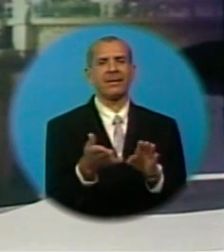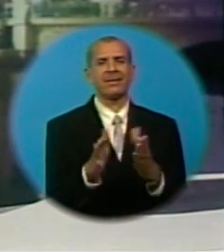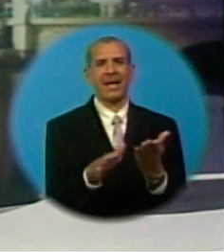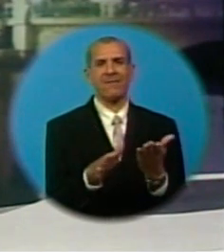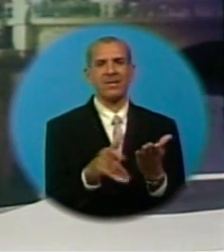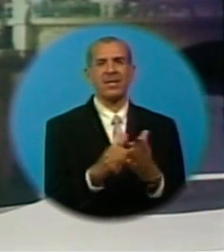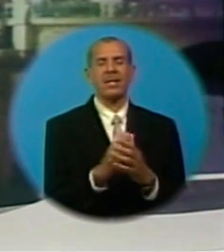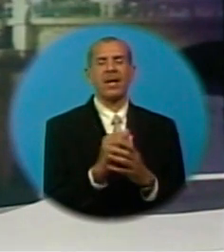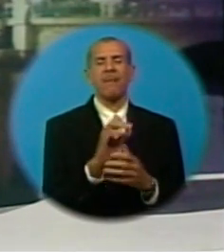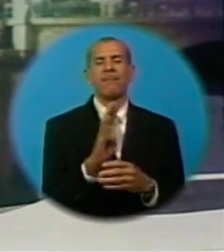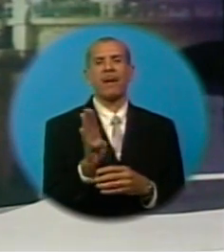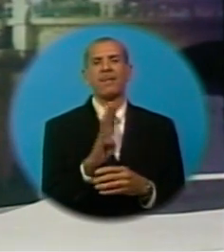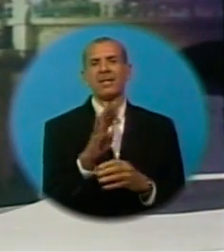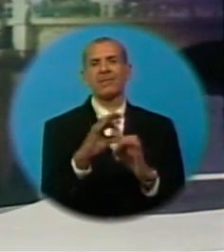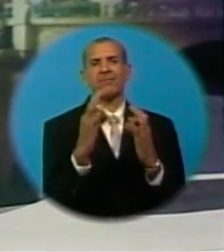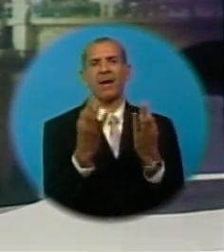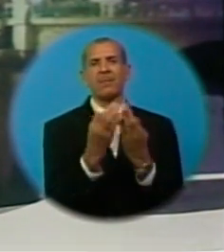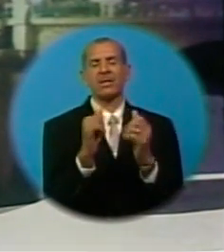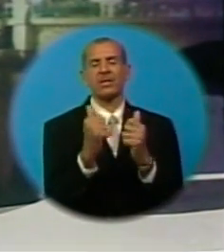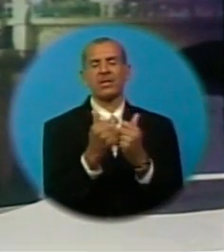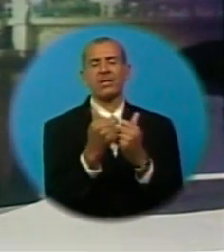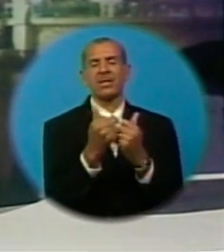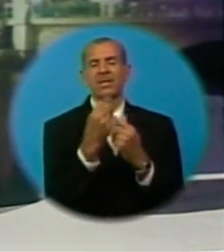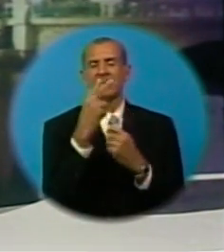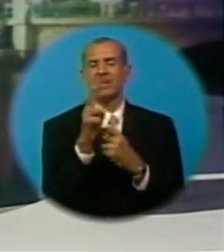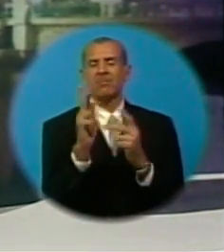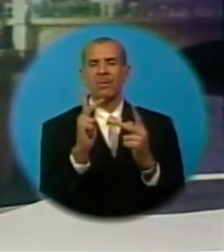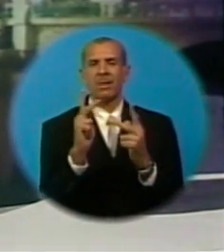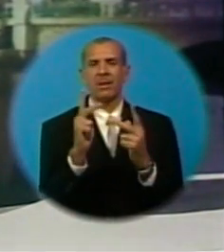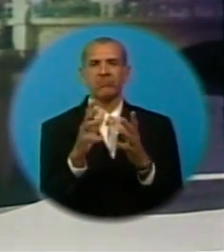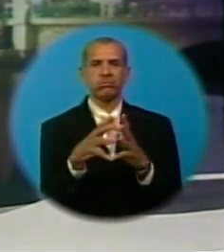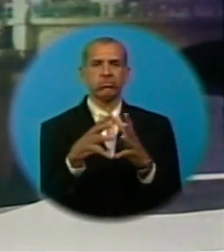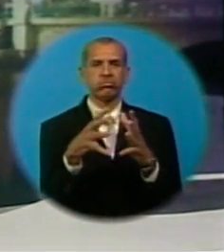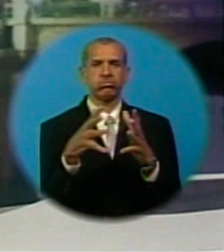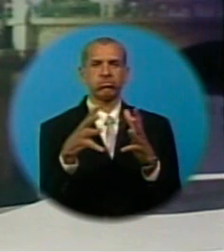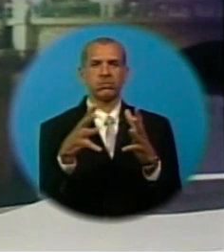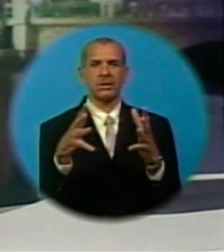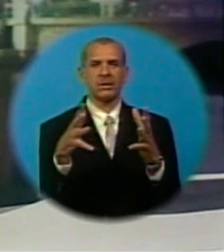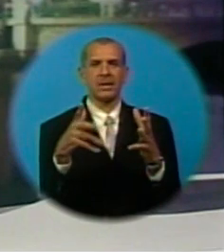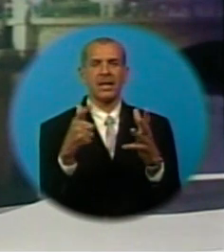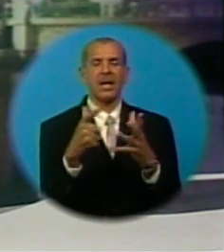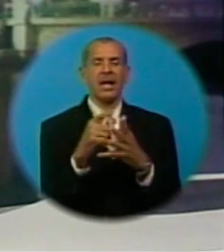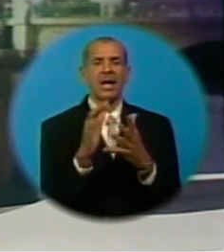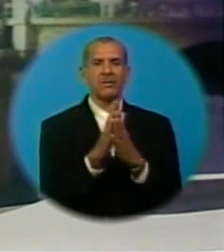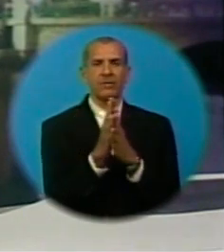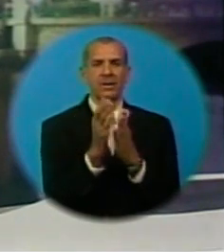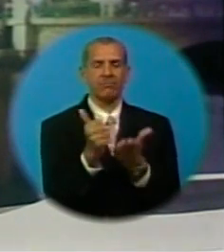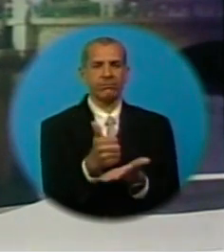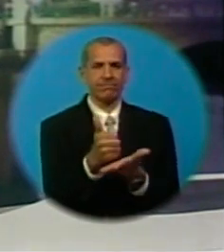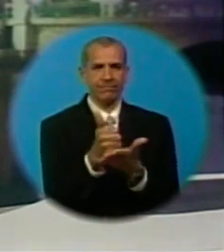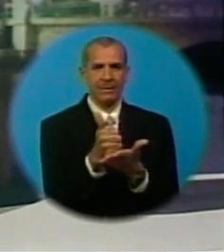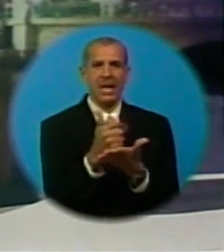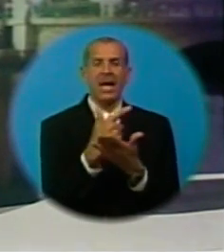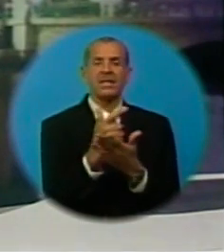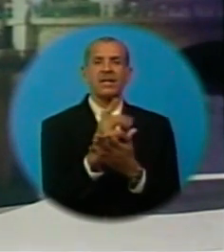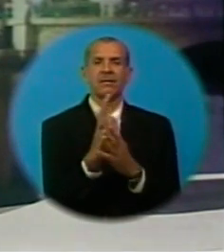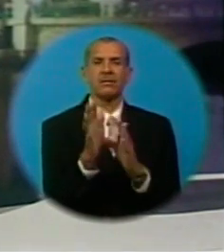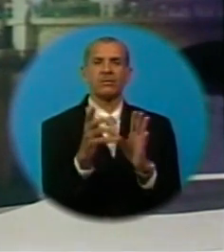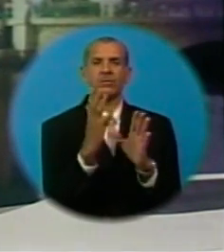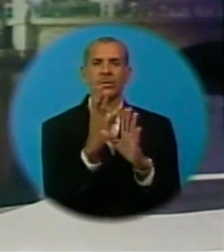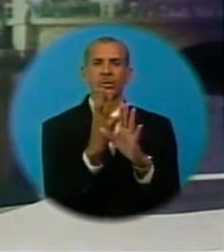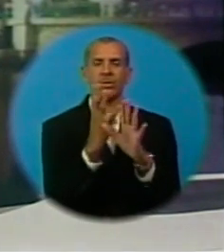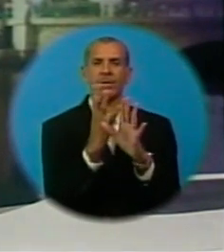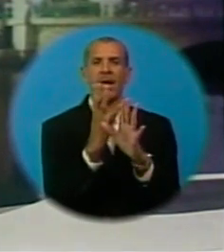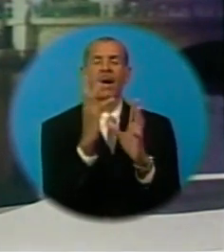has seen an increase in those seeking their services. Executive Director Juliet Bino-Sutherland says it's just another cue Barbadians are